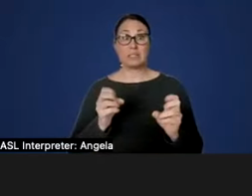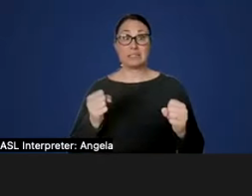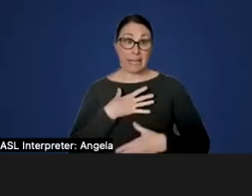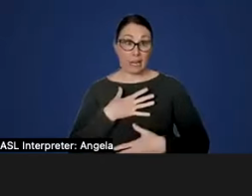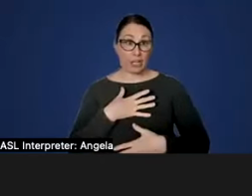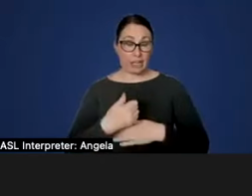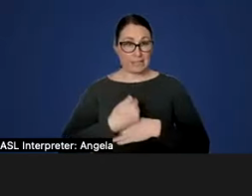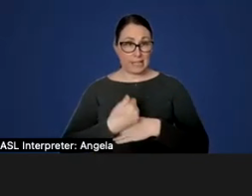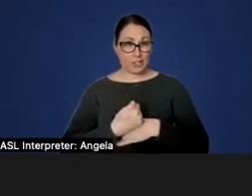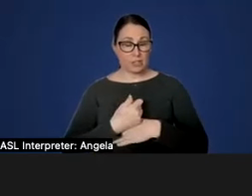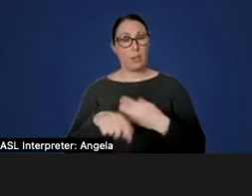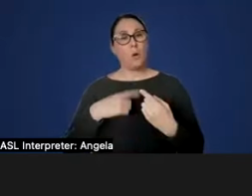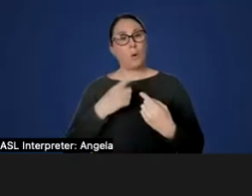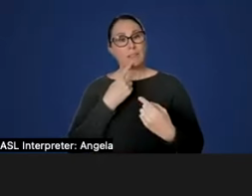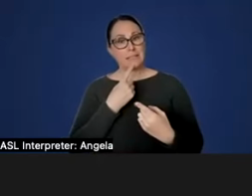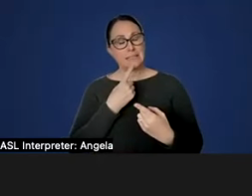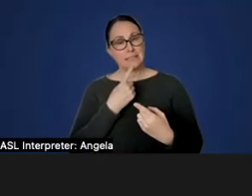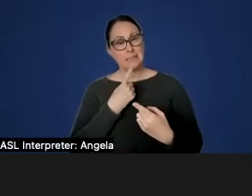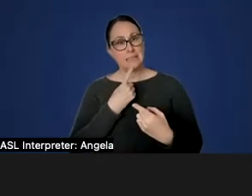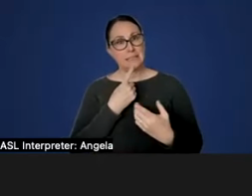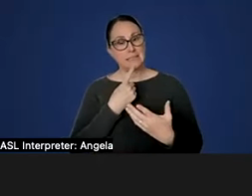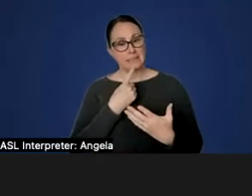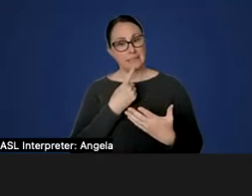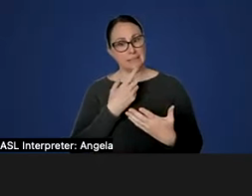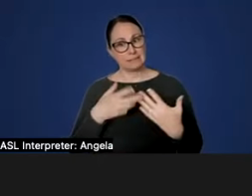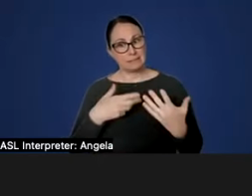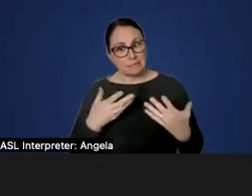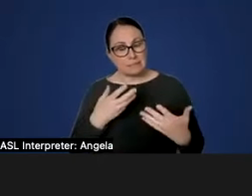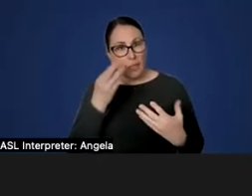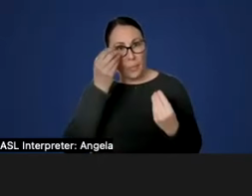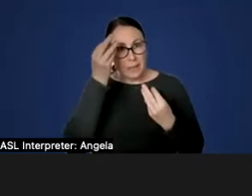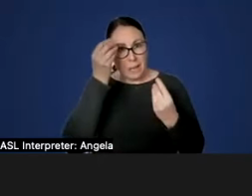when they said that, when there's, it's, if you think about,